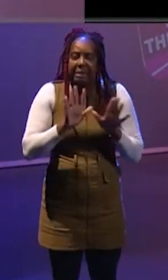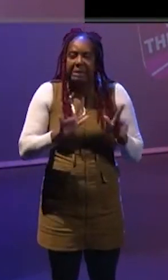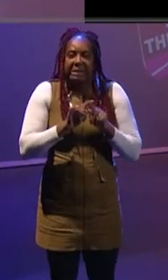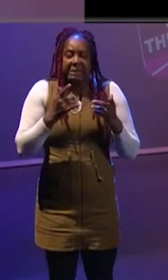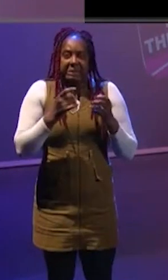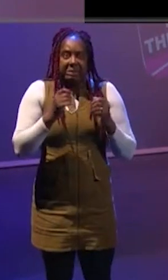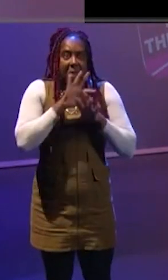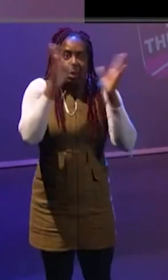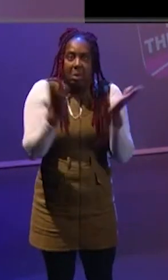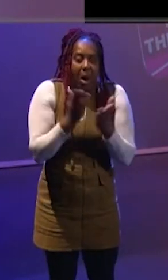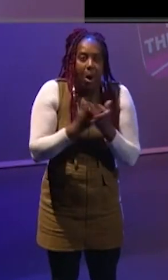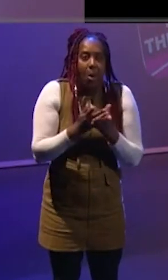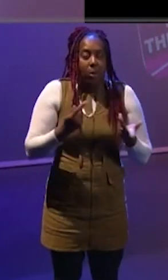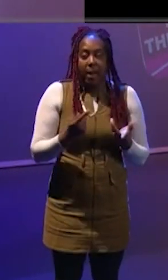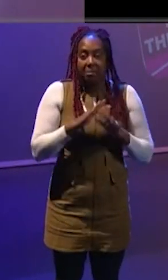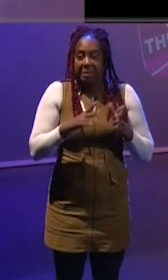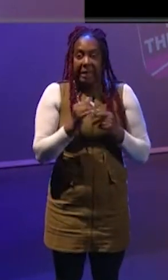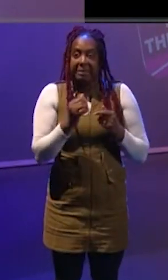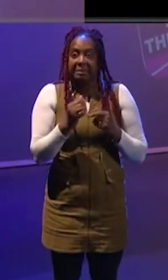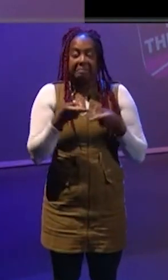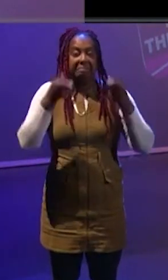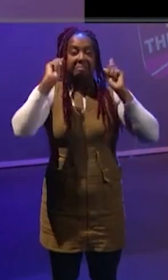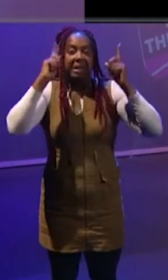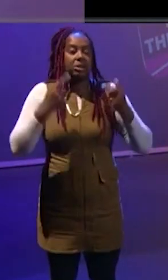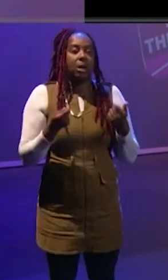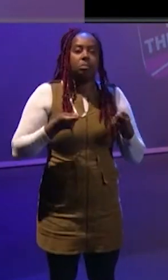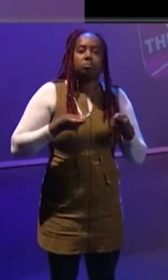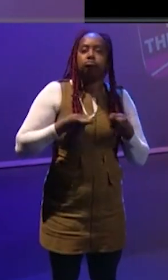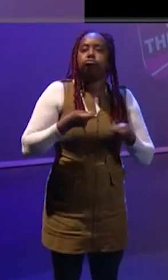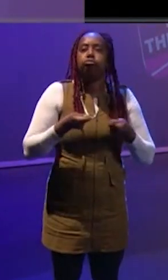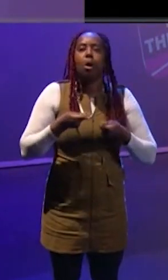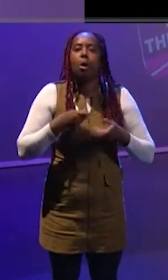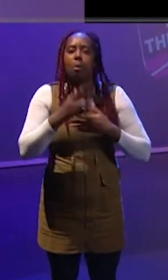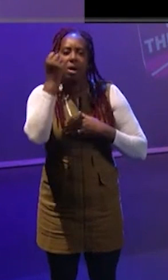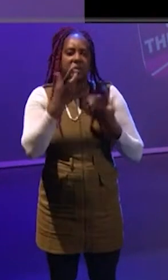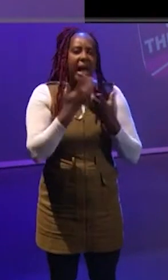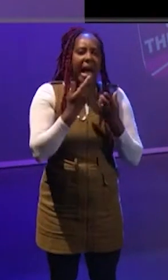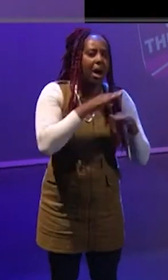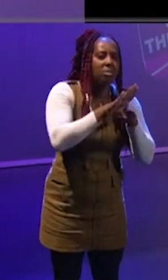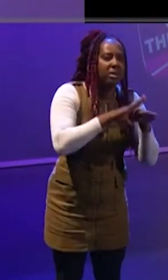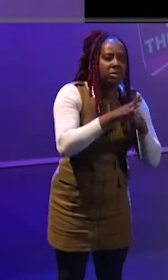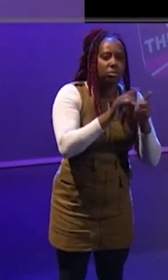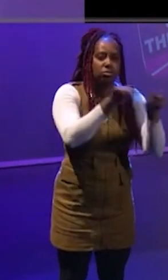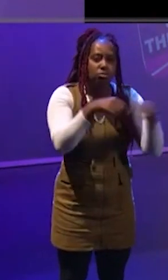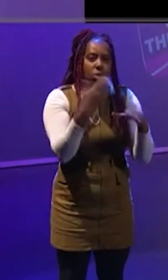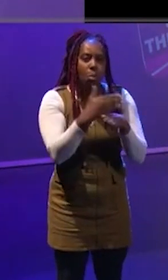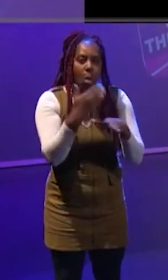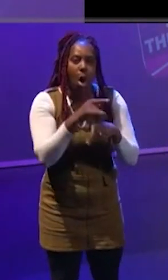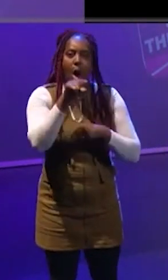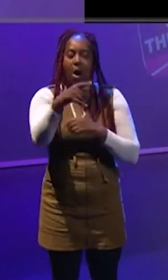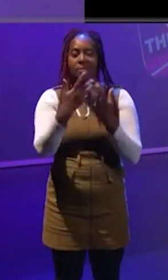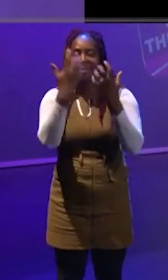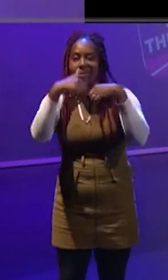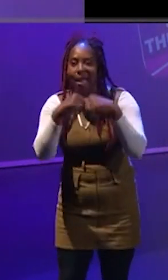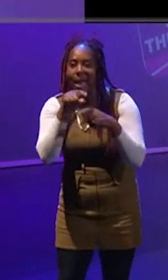me, stage managers are was the ultimate role to understand how a rehearsal room works, how to run a tech, how to